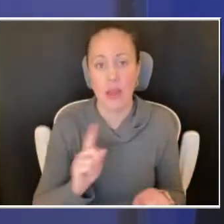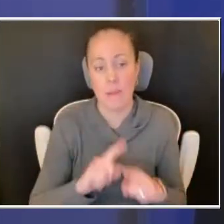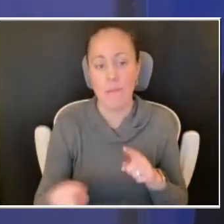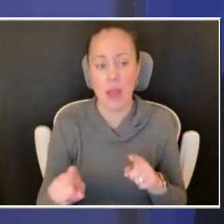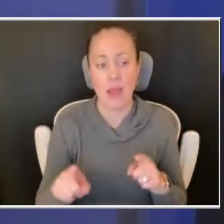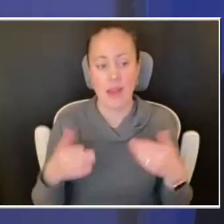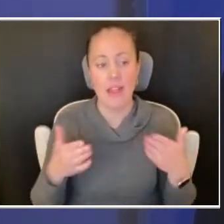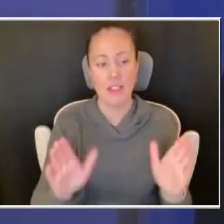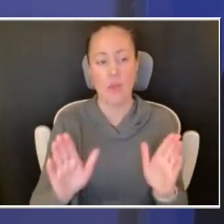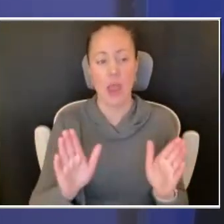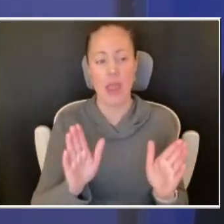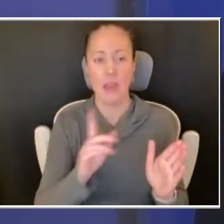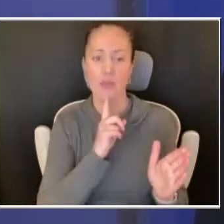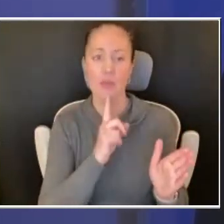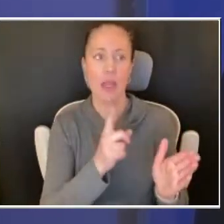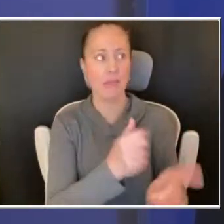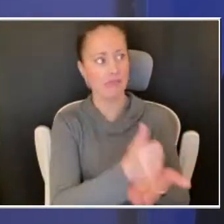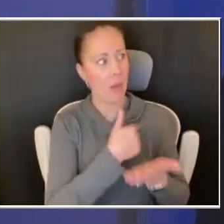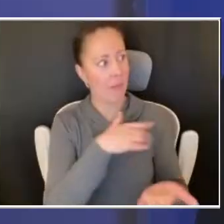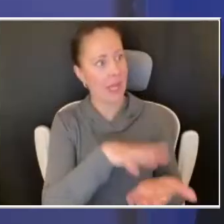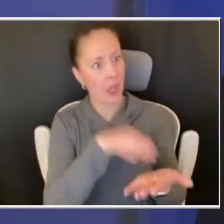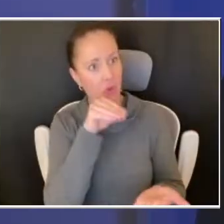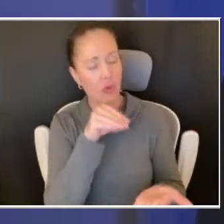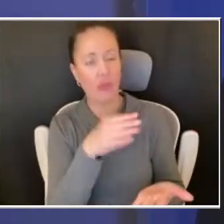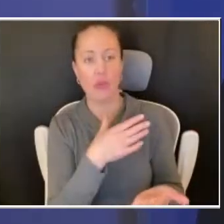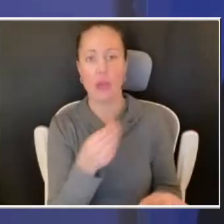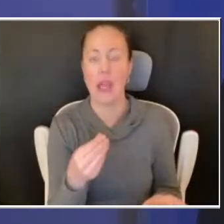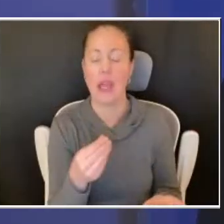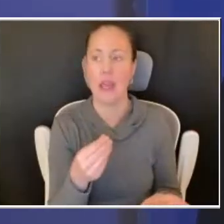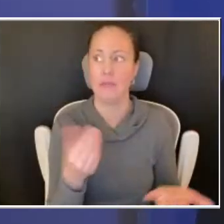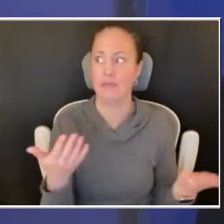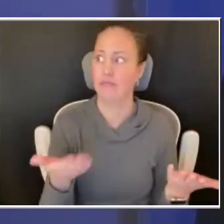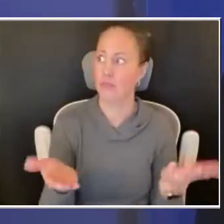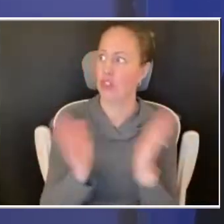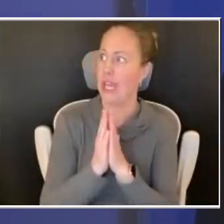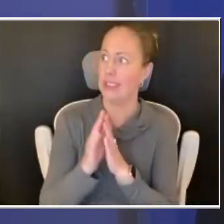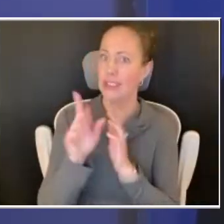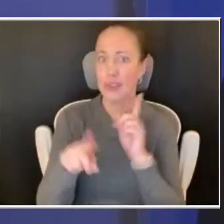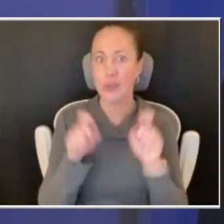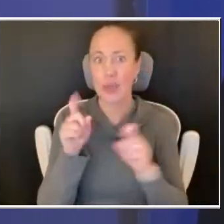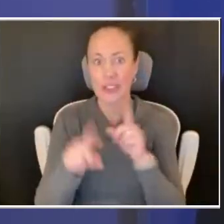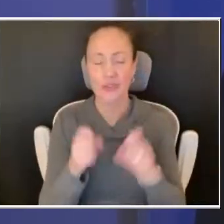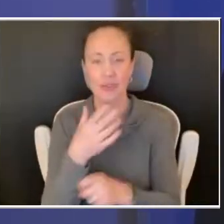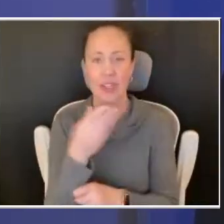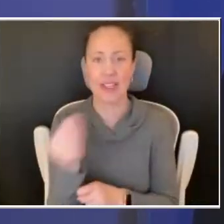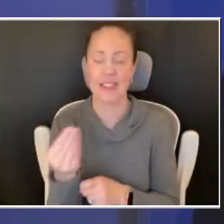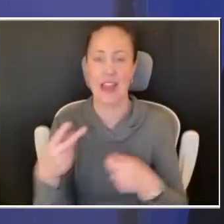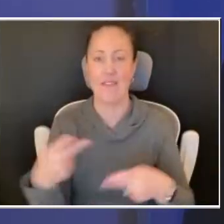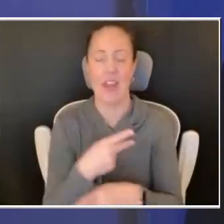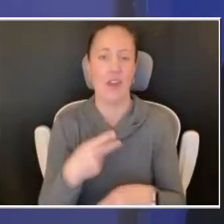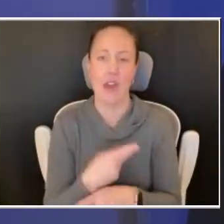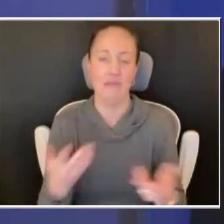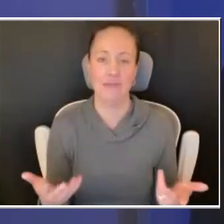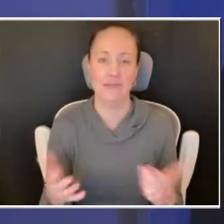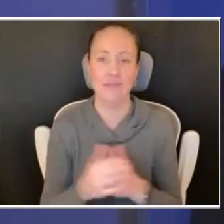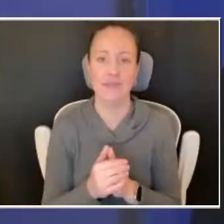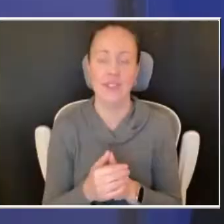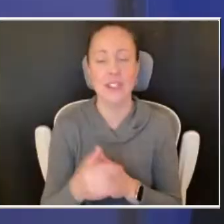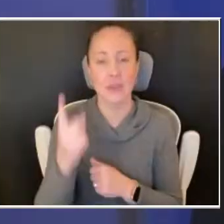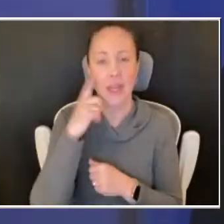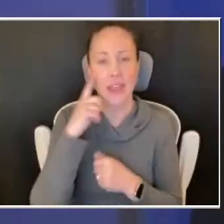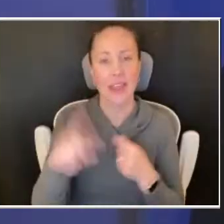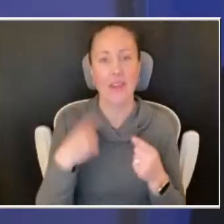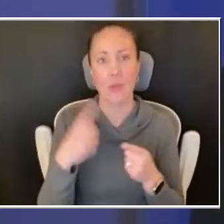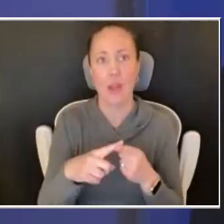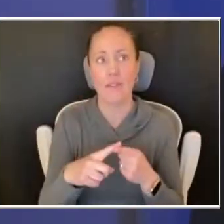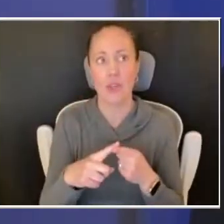me, and it allowed me to ask questions and to figure things out. And so I think when you do reach